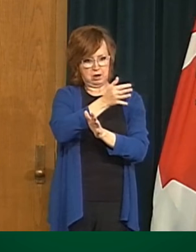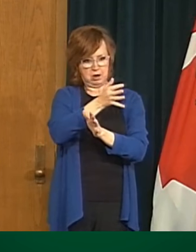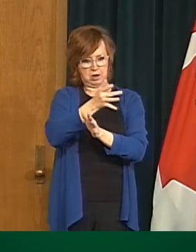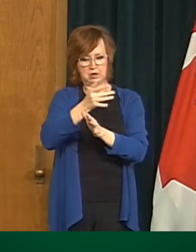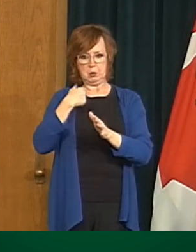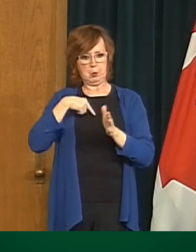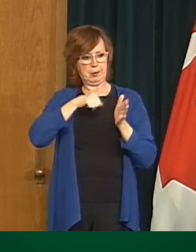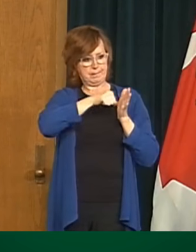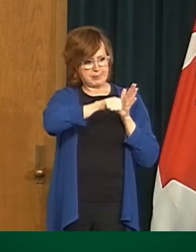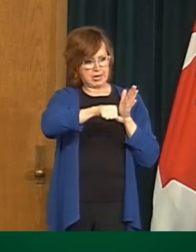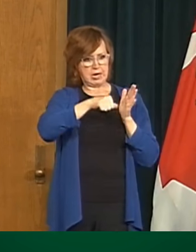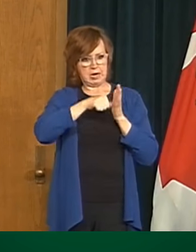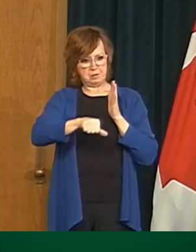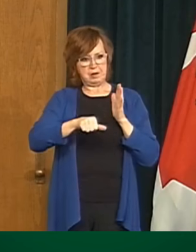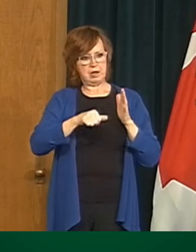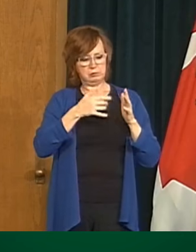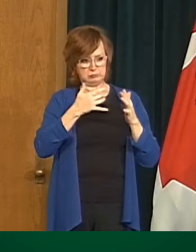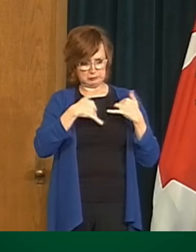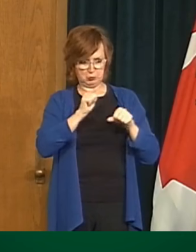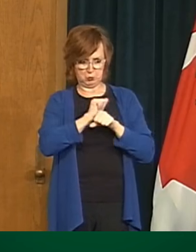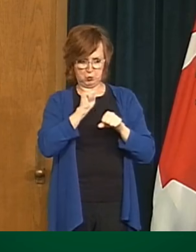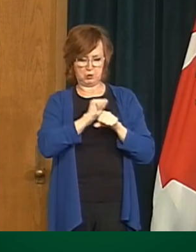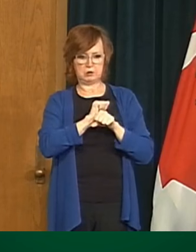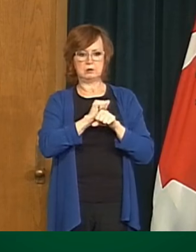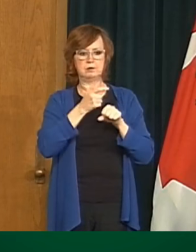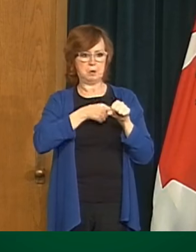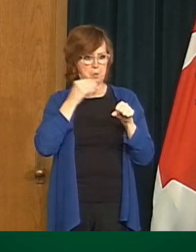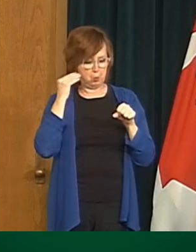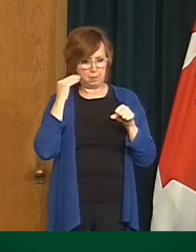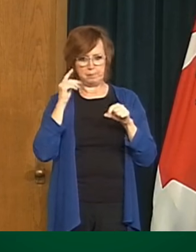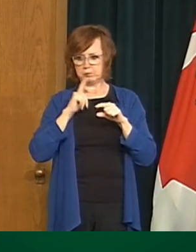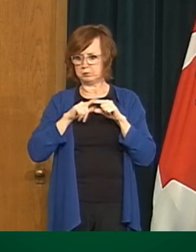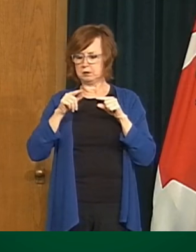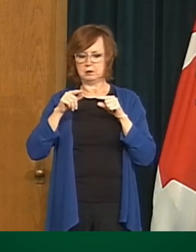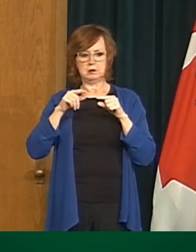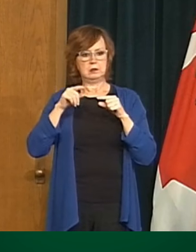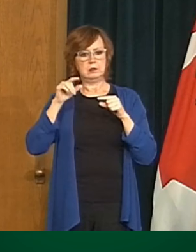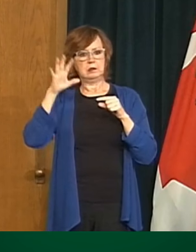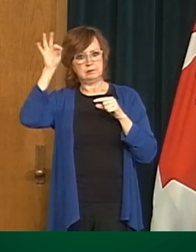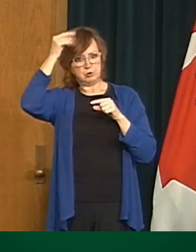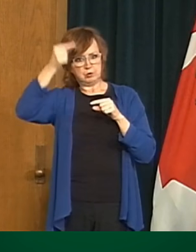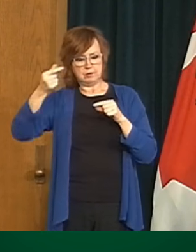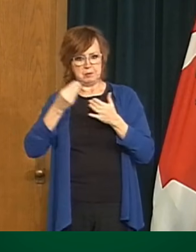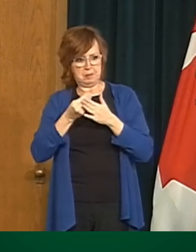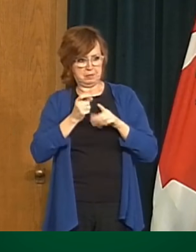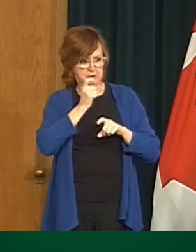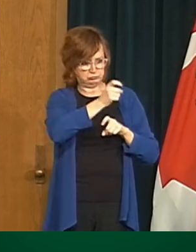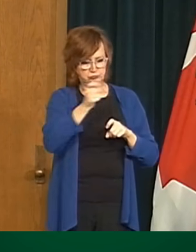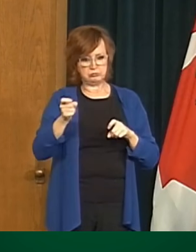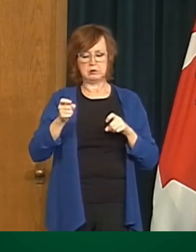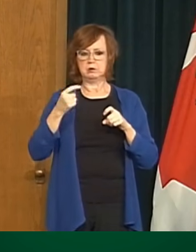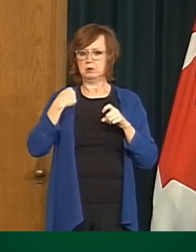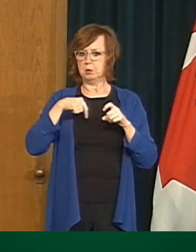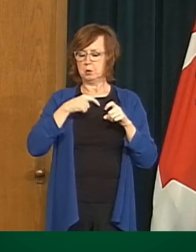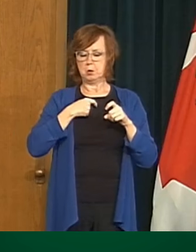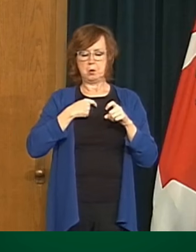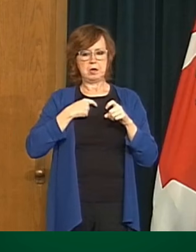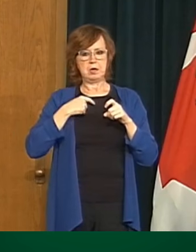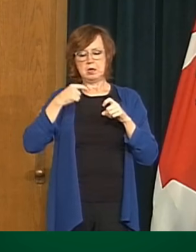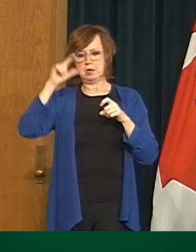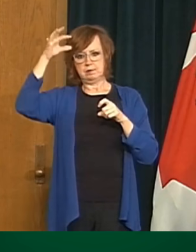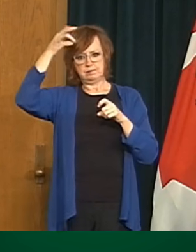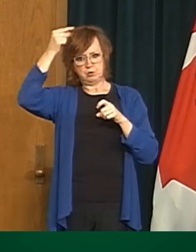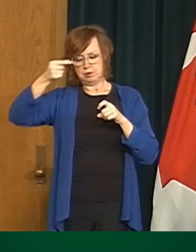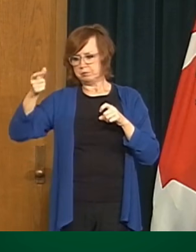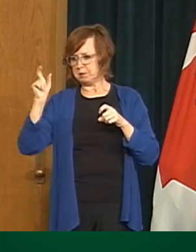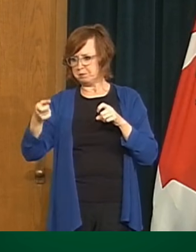home. Governments of all levels have been paying businesses to stay closed. And I understand why we had to do that, and it